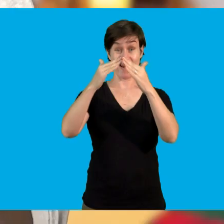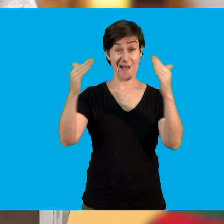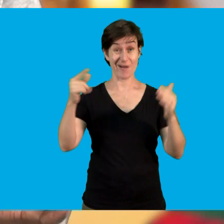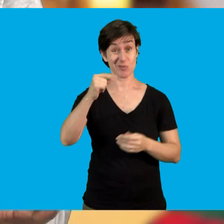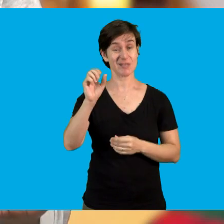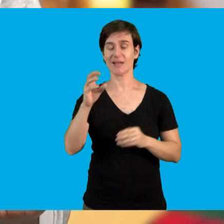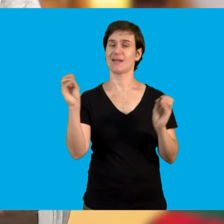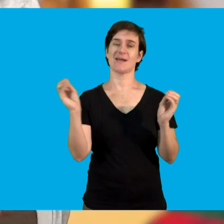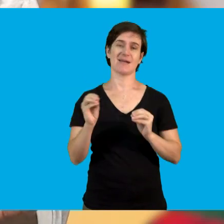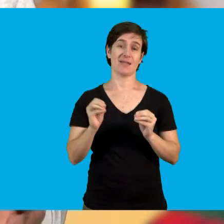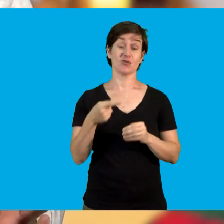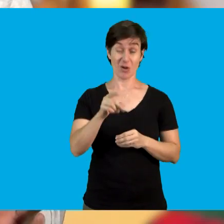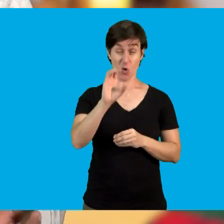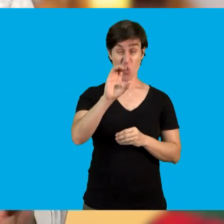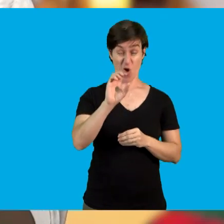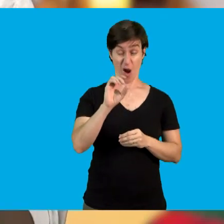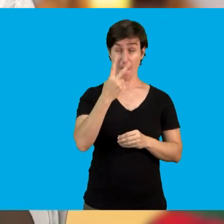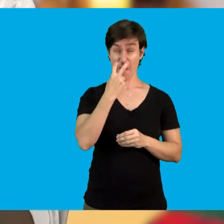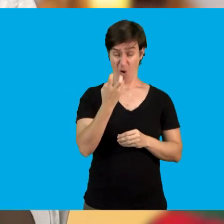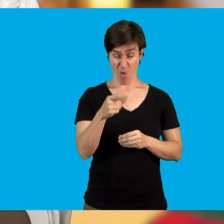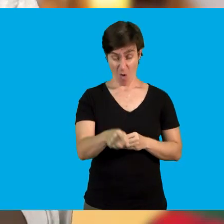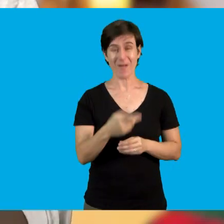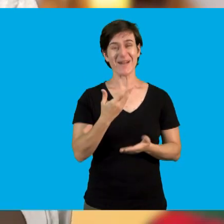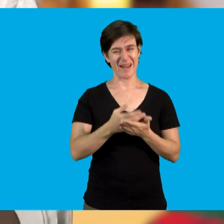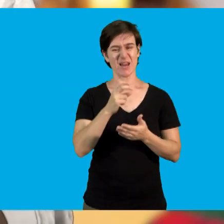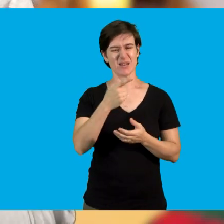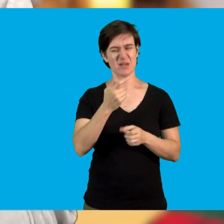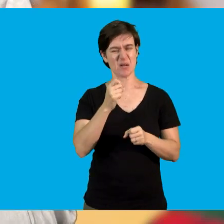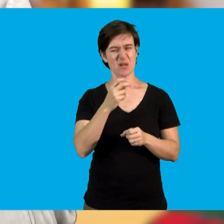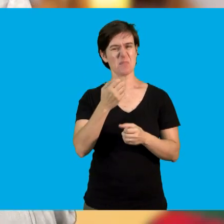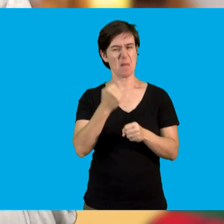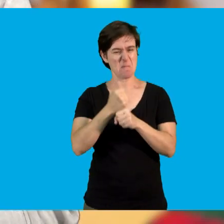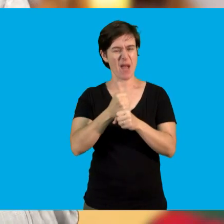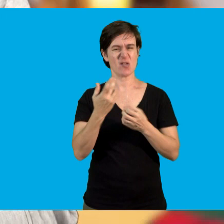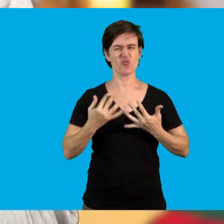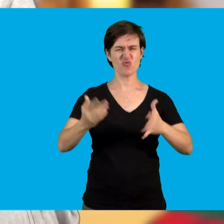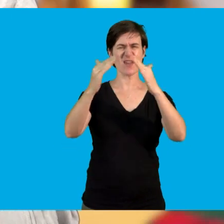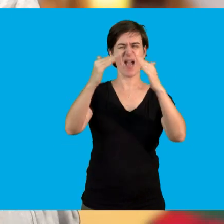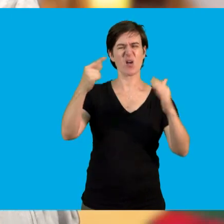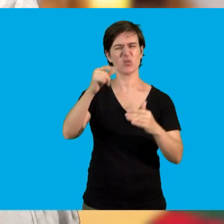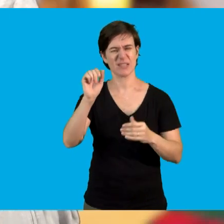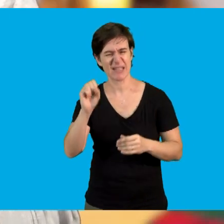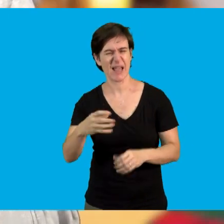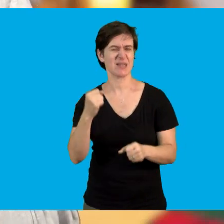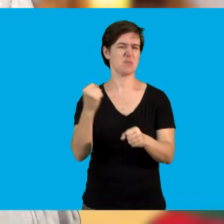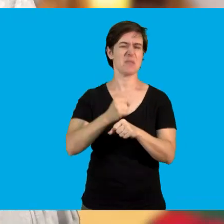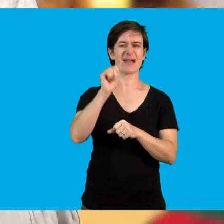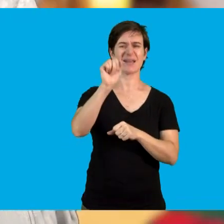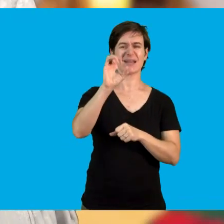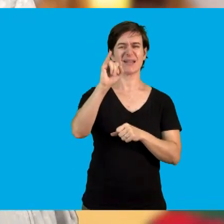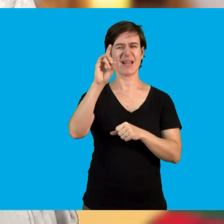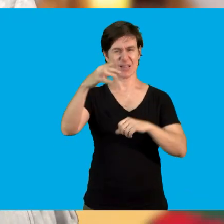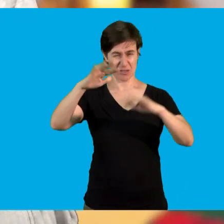gases, and it can also cause environmental hazards by producing the acid rain as that